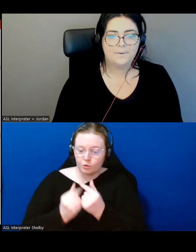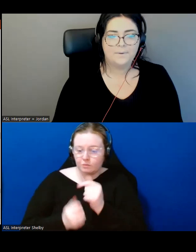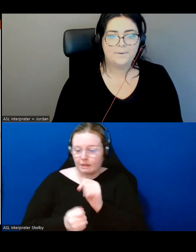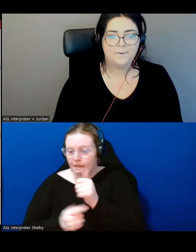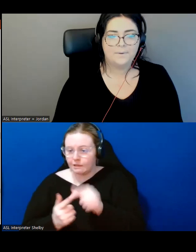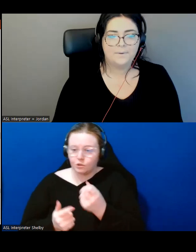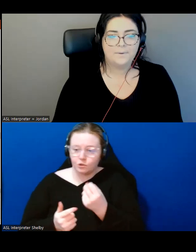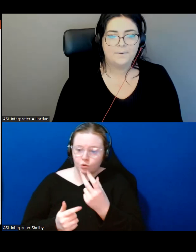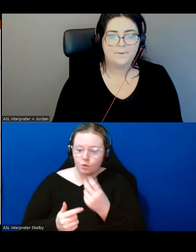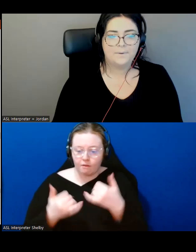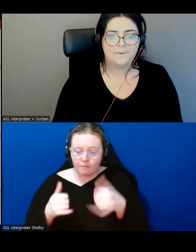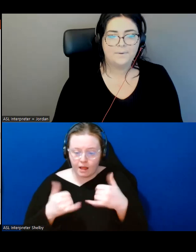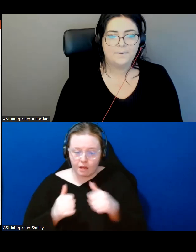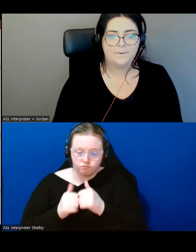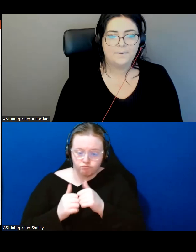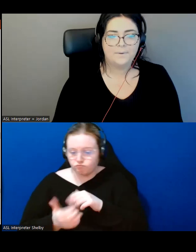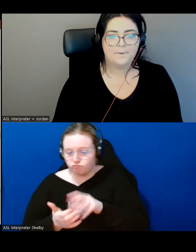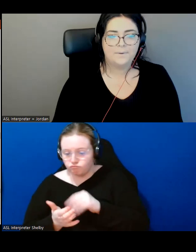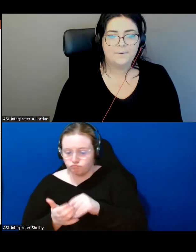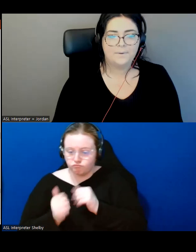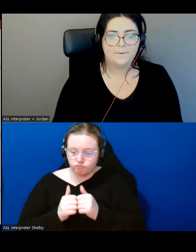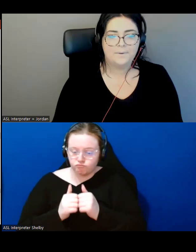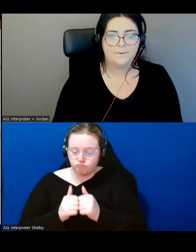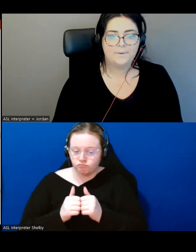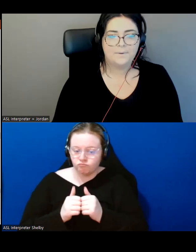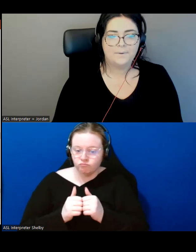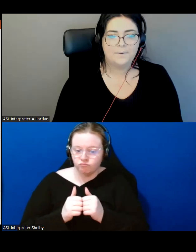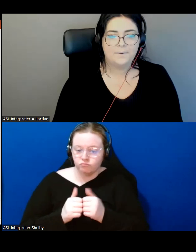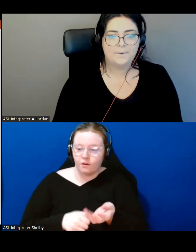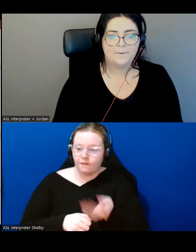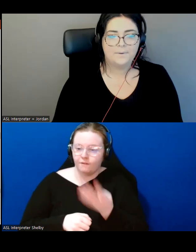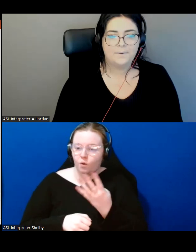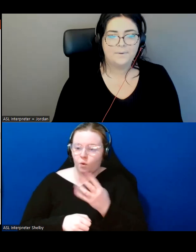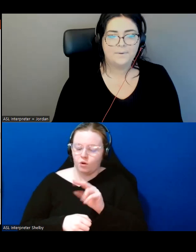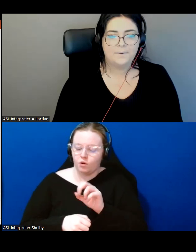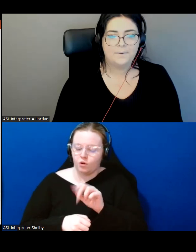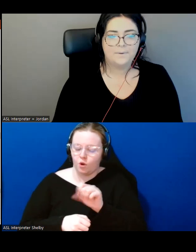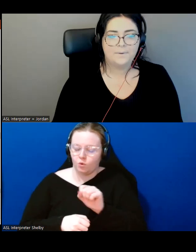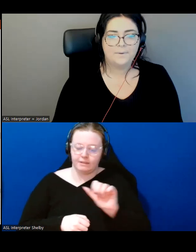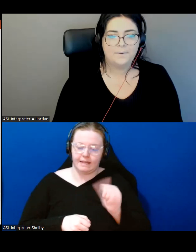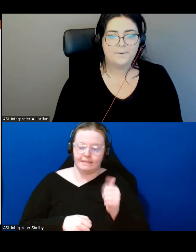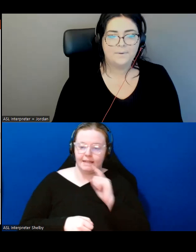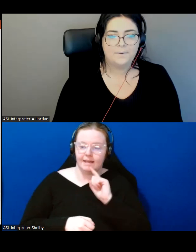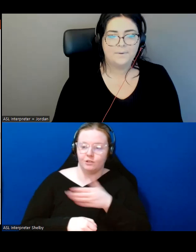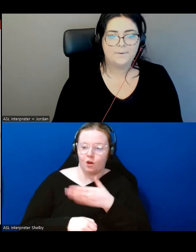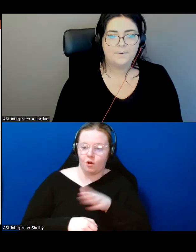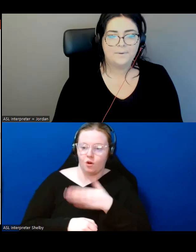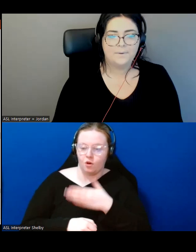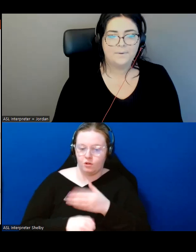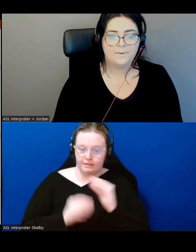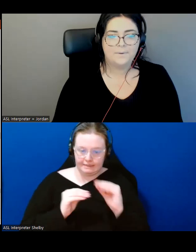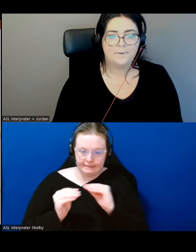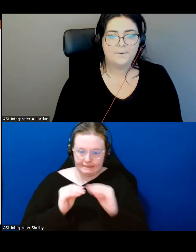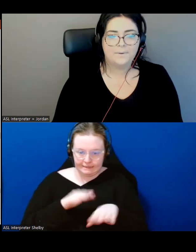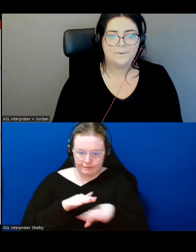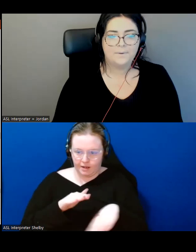musicians learn to play 4 notes and 10 songs. What has happened since then is